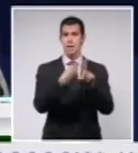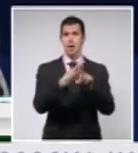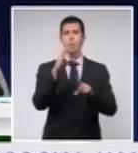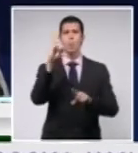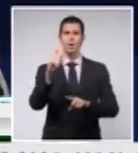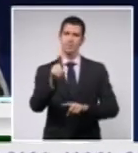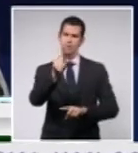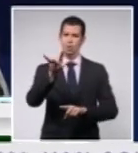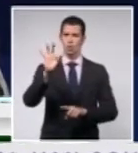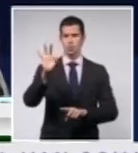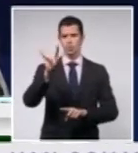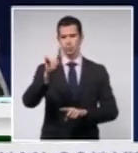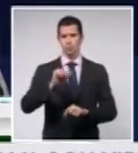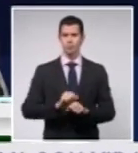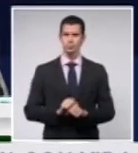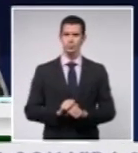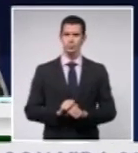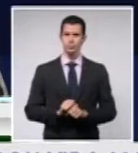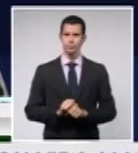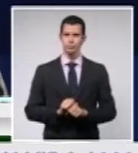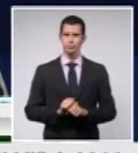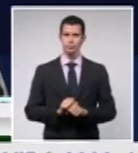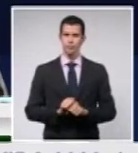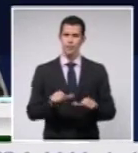379 in Santiago de Cubas,